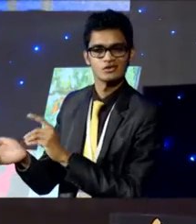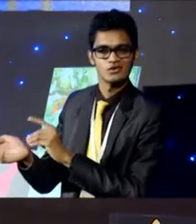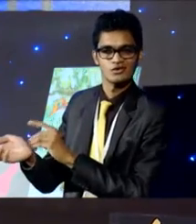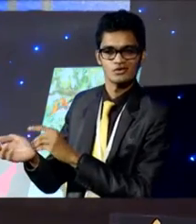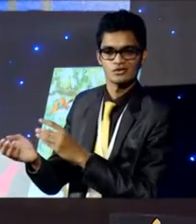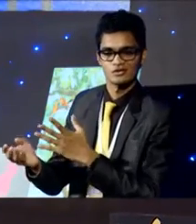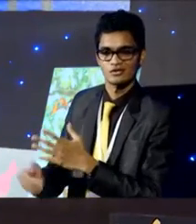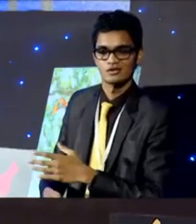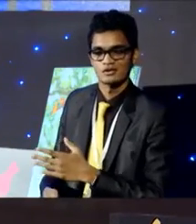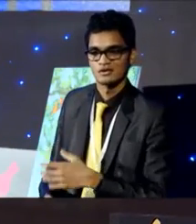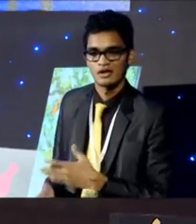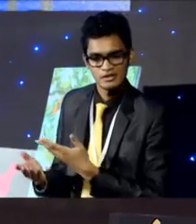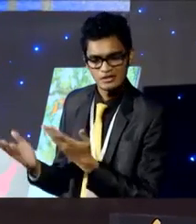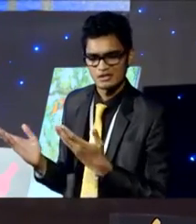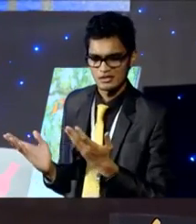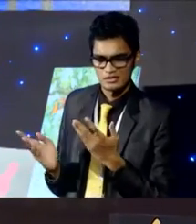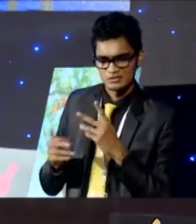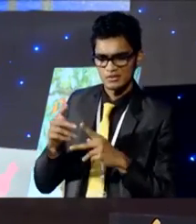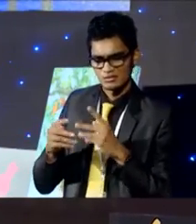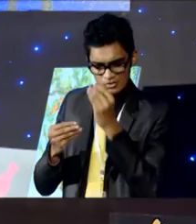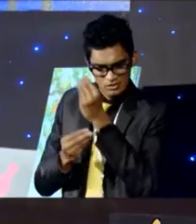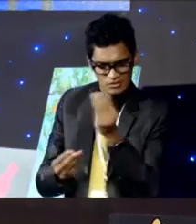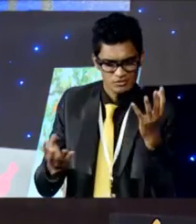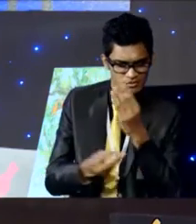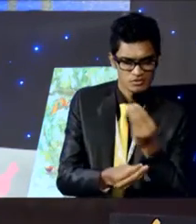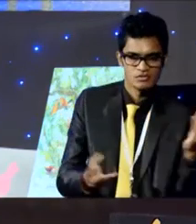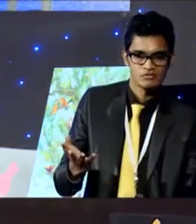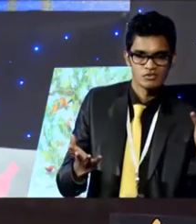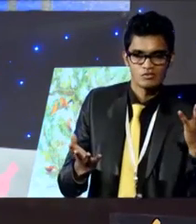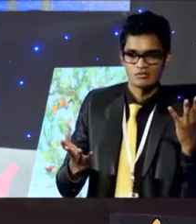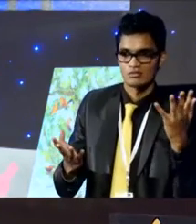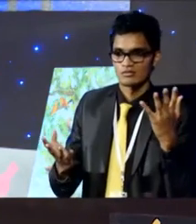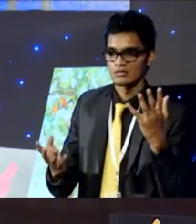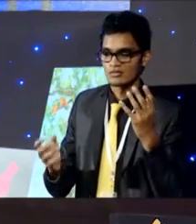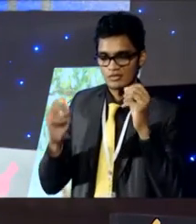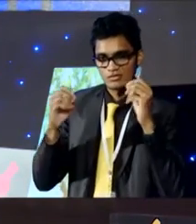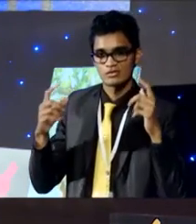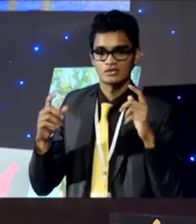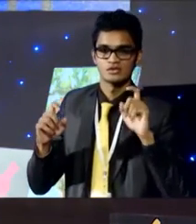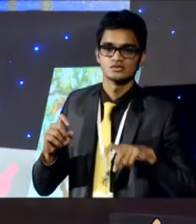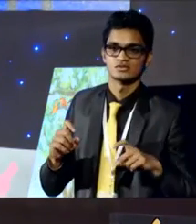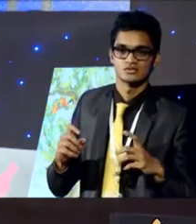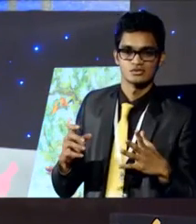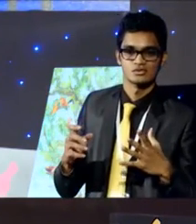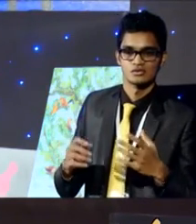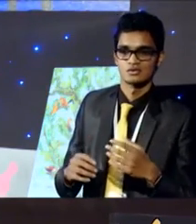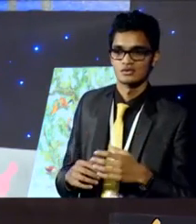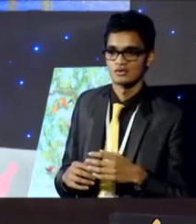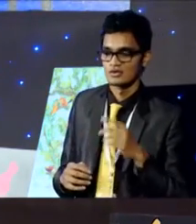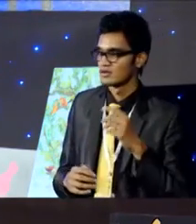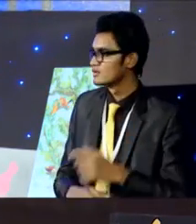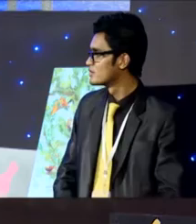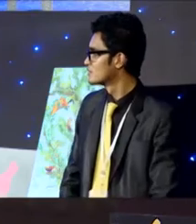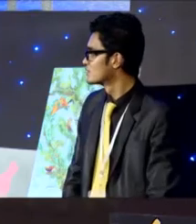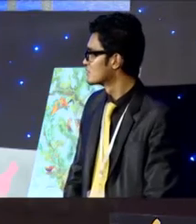of us will need to talk to people. Also this thing about, you know, there's a child with a disability in the family, we don't talk about it, should stop. We